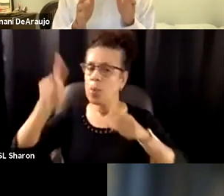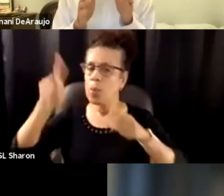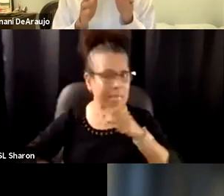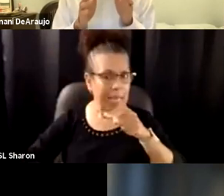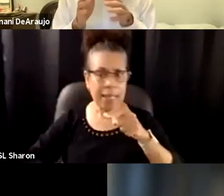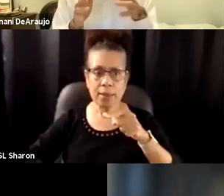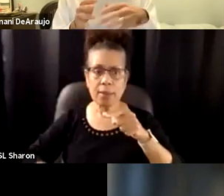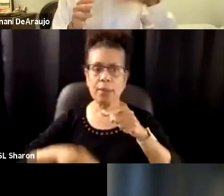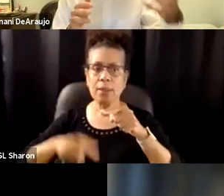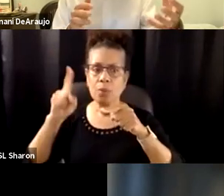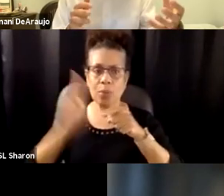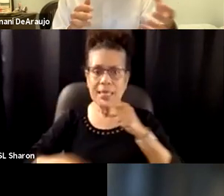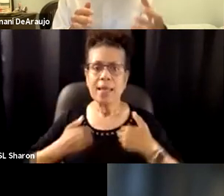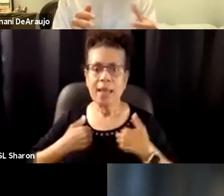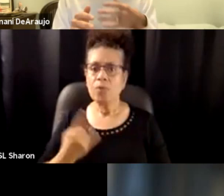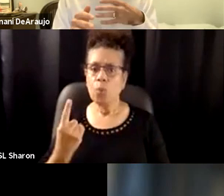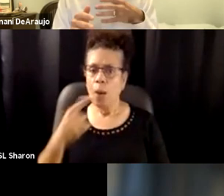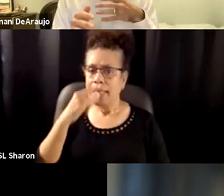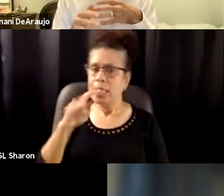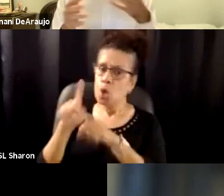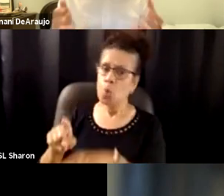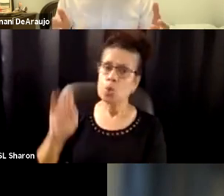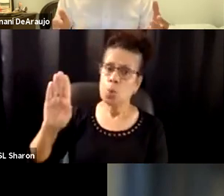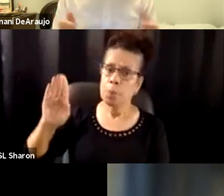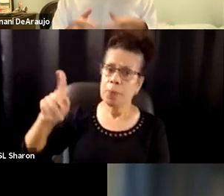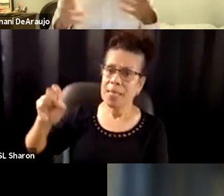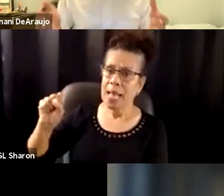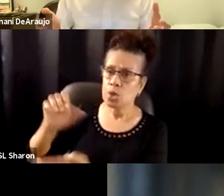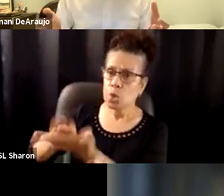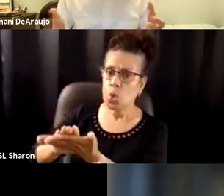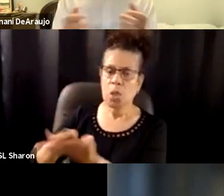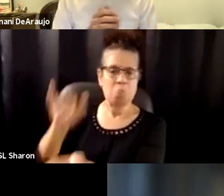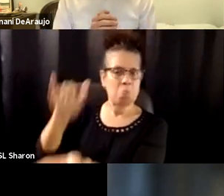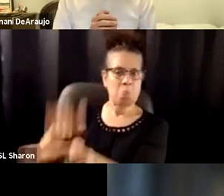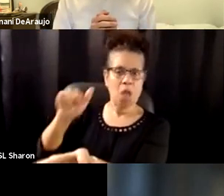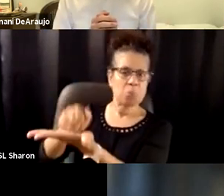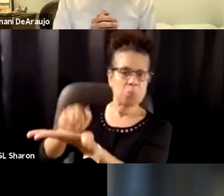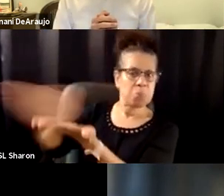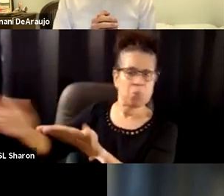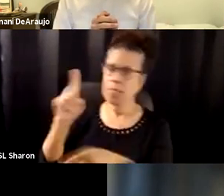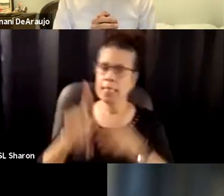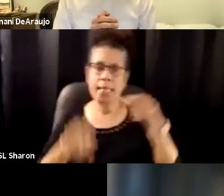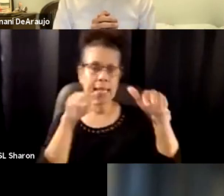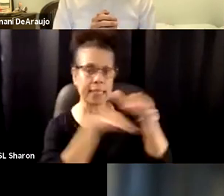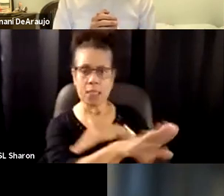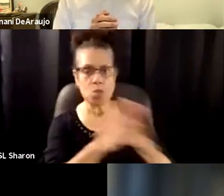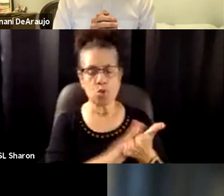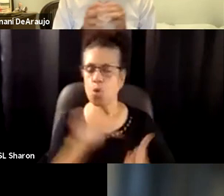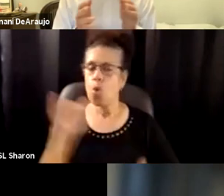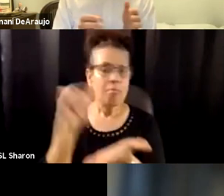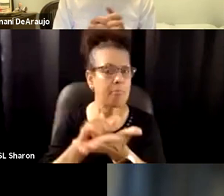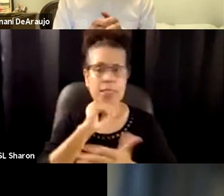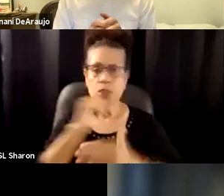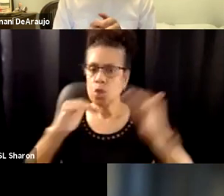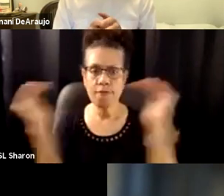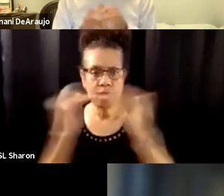uh a kid going to a school with bps school and they have no chance to get into one of our programs i think that's fundamentally unfair and i